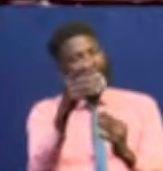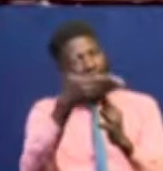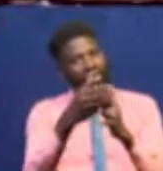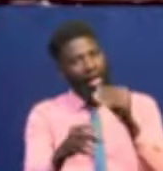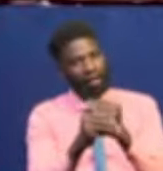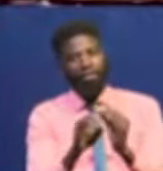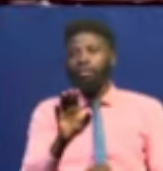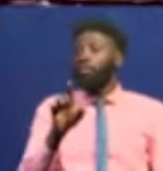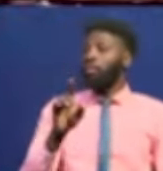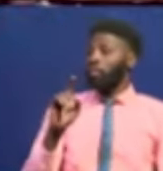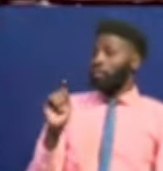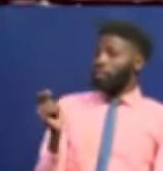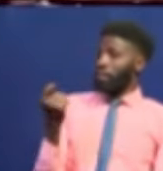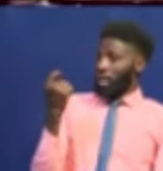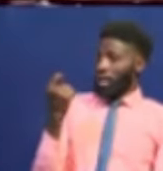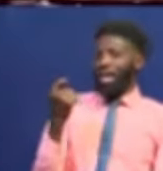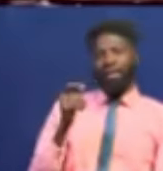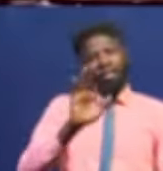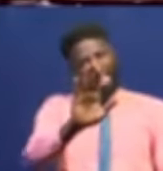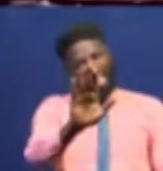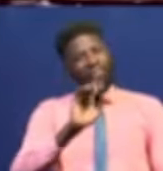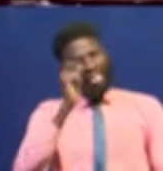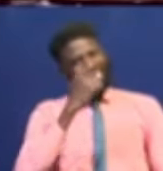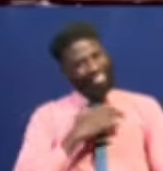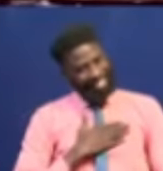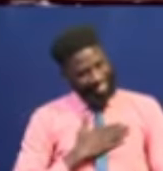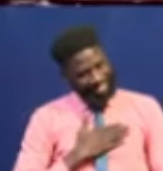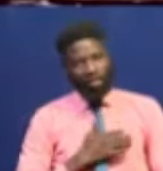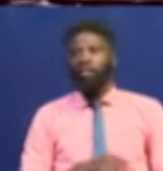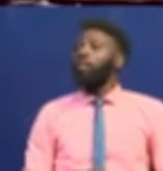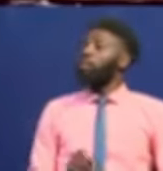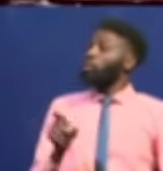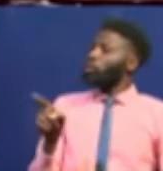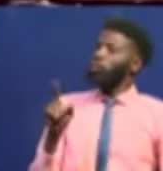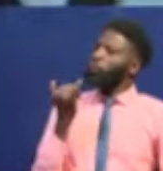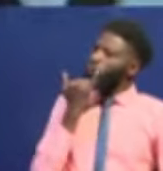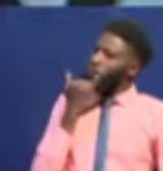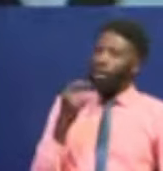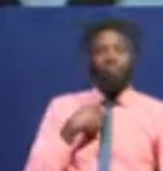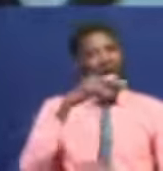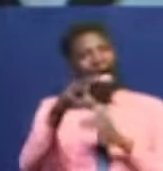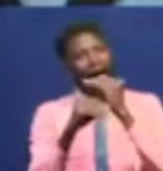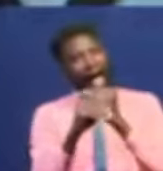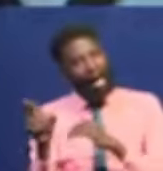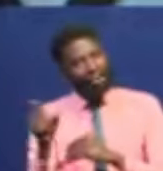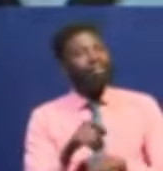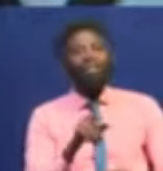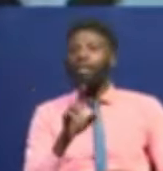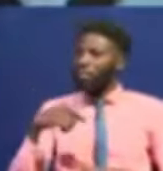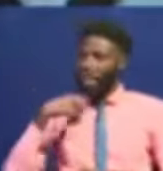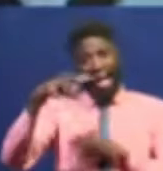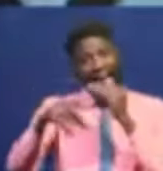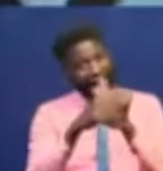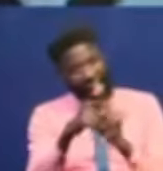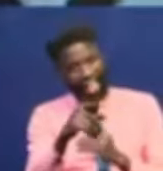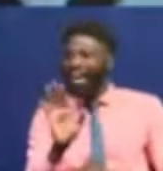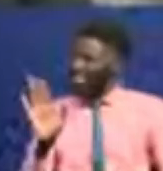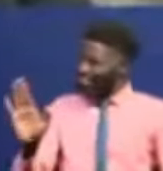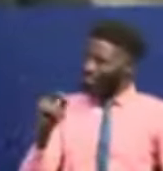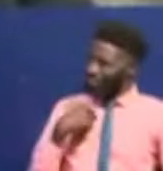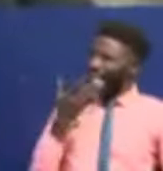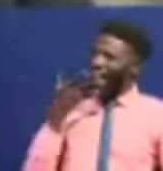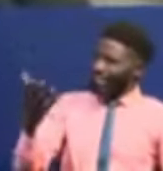You couldn't have been more Mr. President, I just want to come in. In your analysis. I just want to add on to that, Mr. Because. I want to add on to because, that. Let me